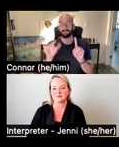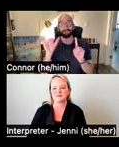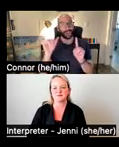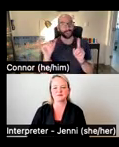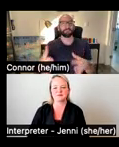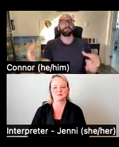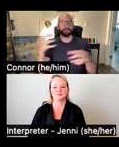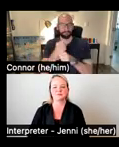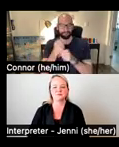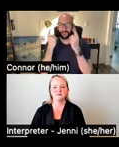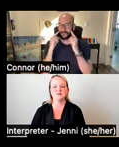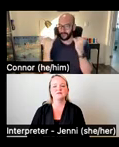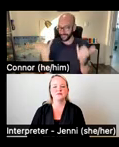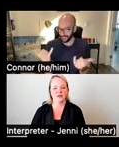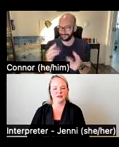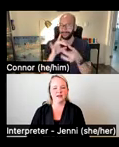leads.